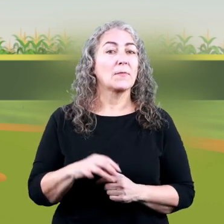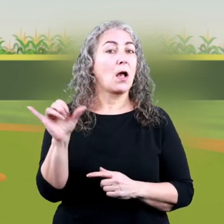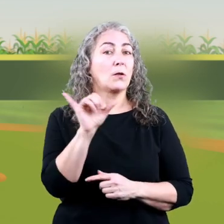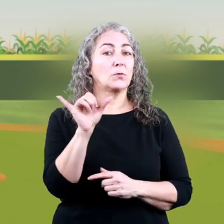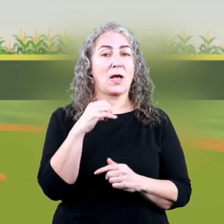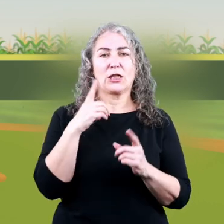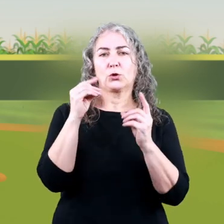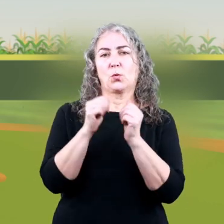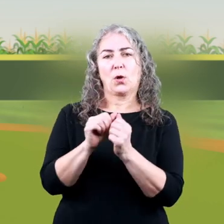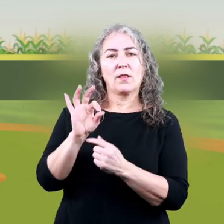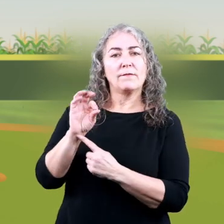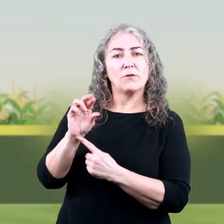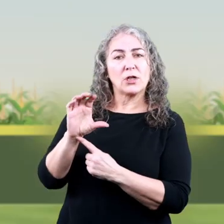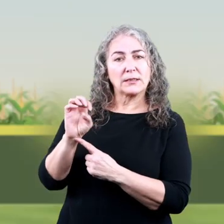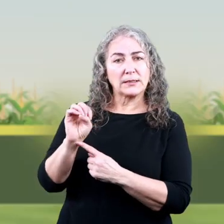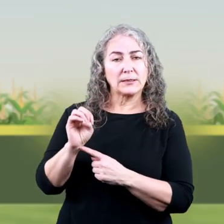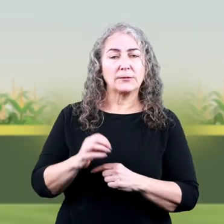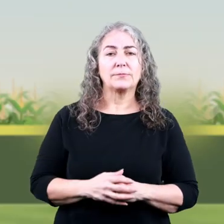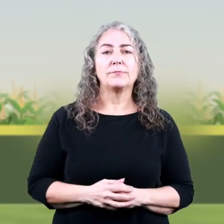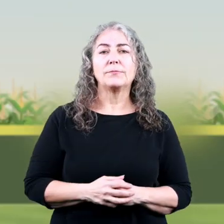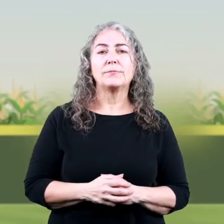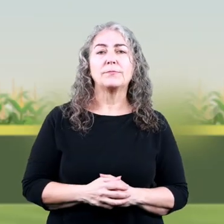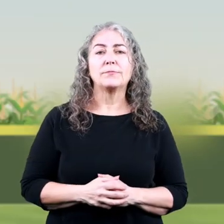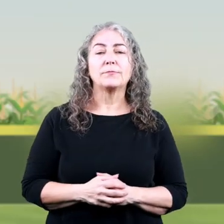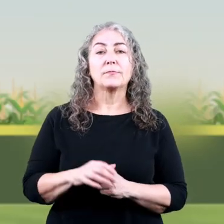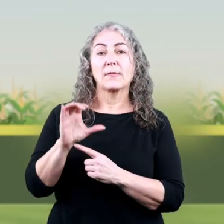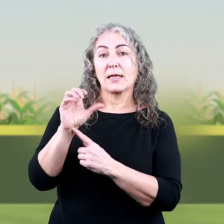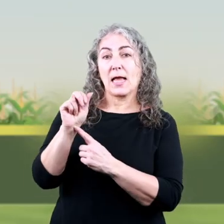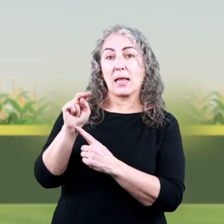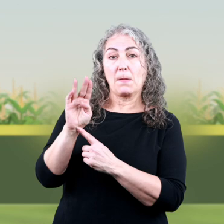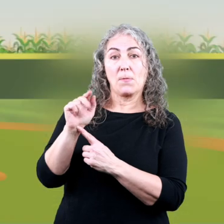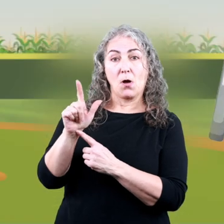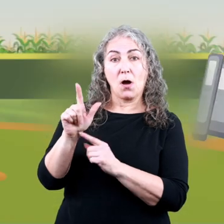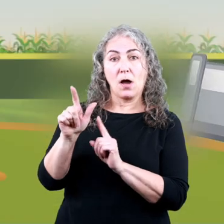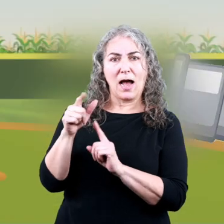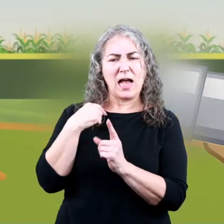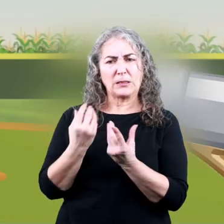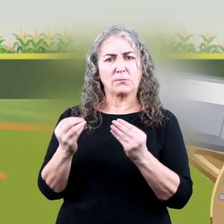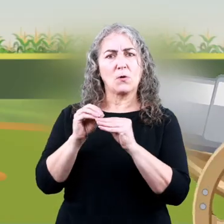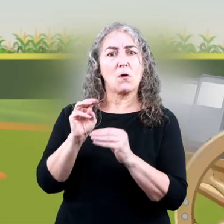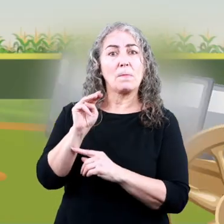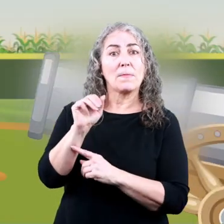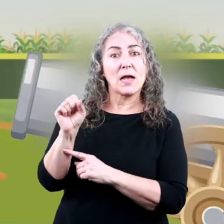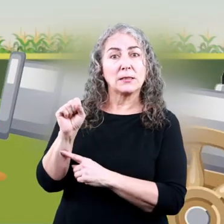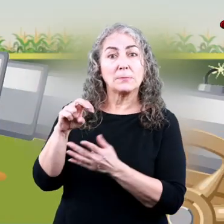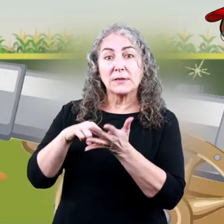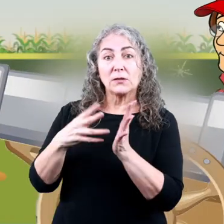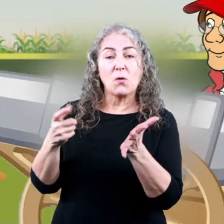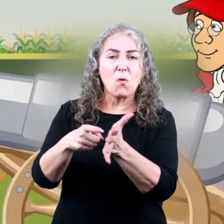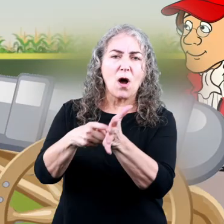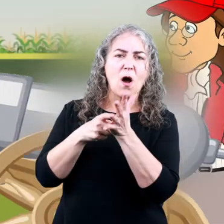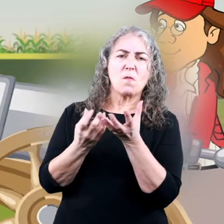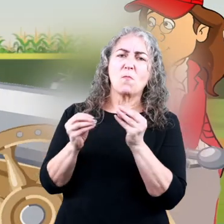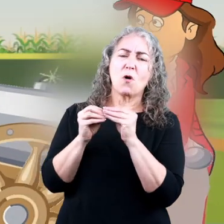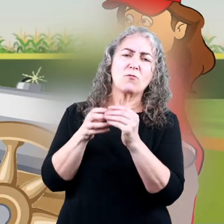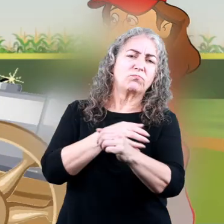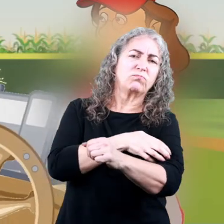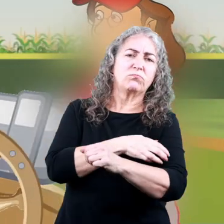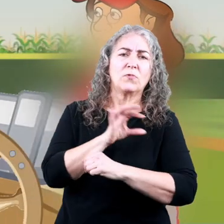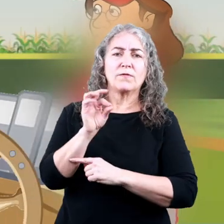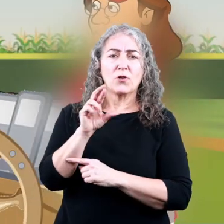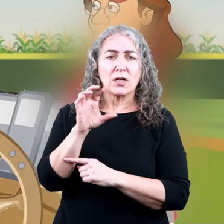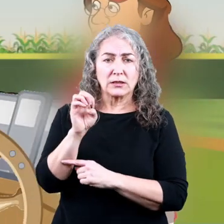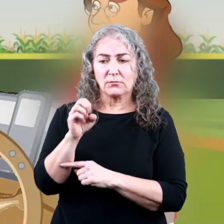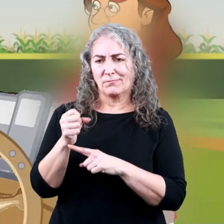But it also has to do with force. Because the cannonball has more mass, it requires a lot more